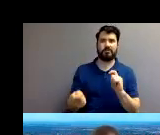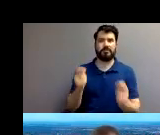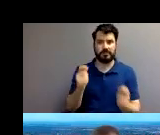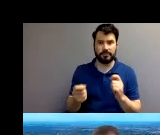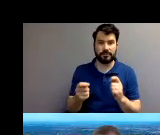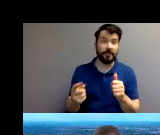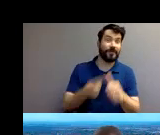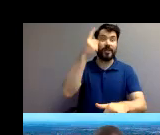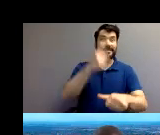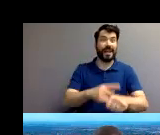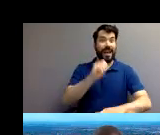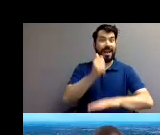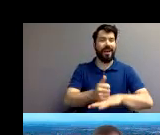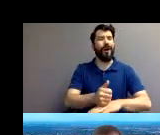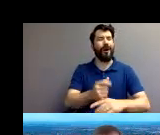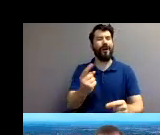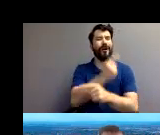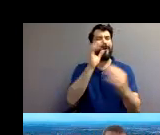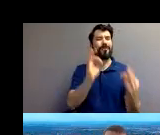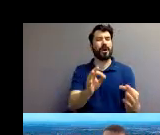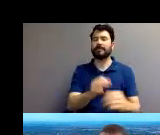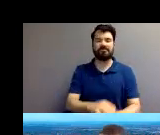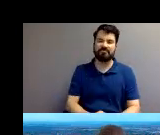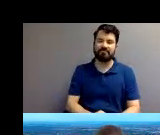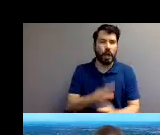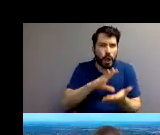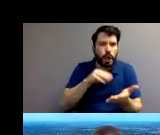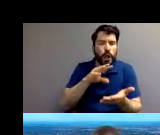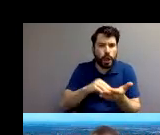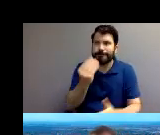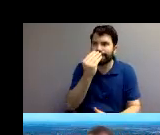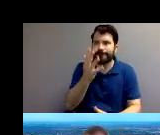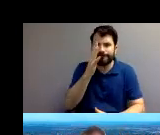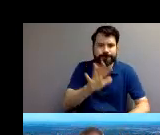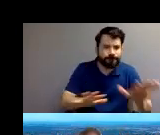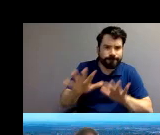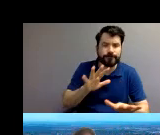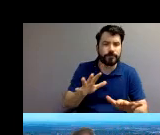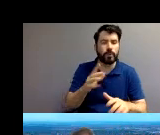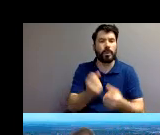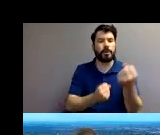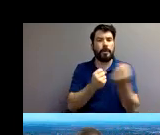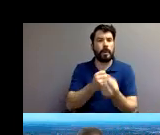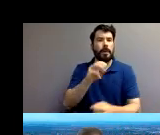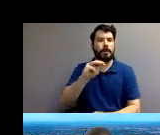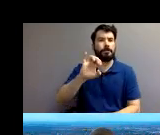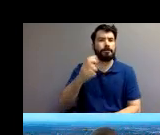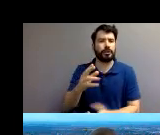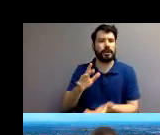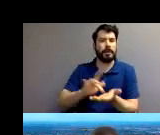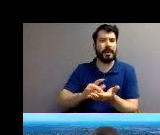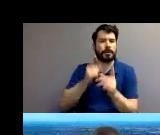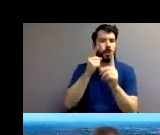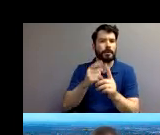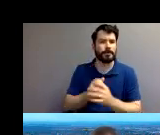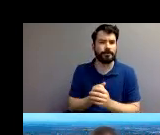away. We will learn from each other, and we will do what's best to serve the mission of Michigan Medicine. So Dee, I'll turn